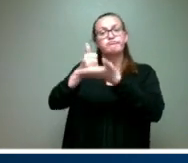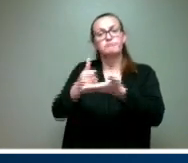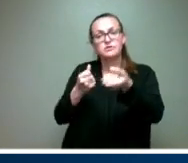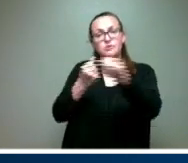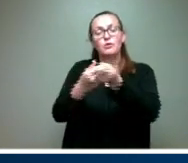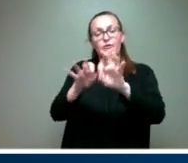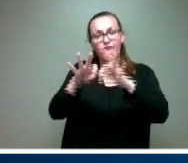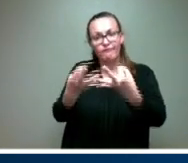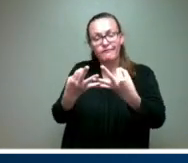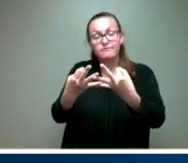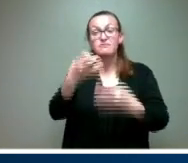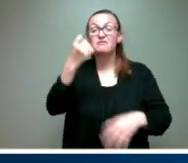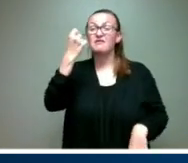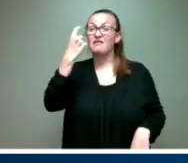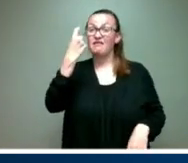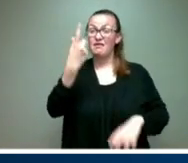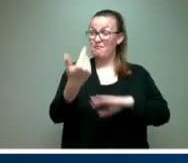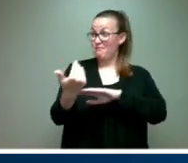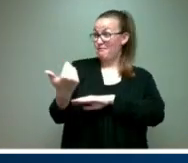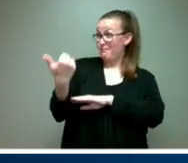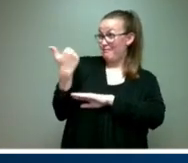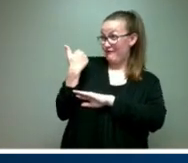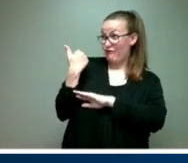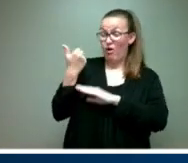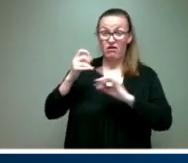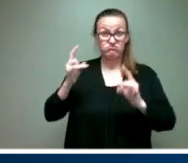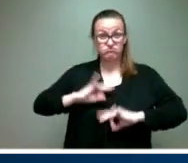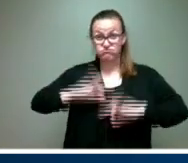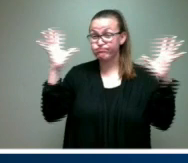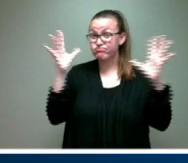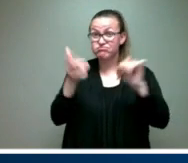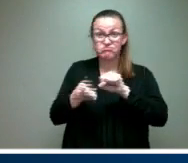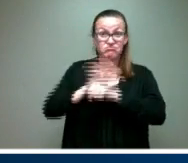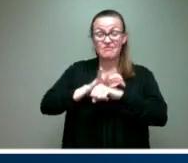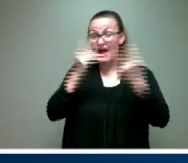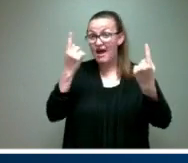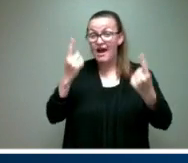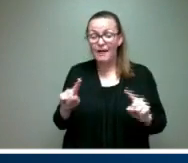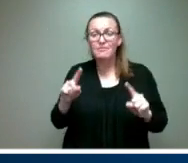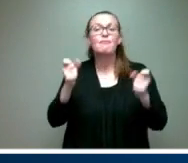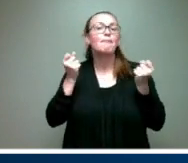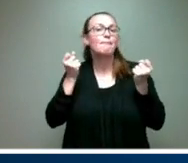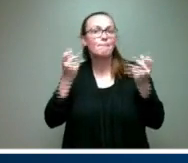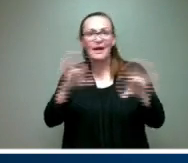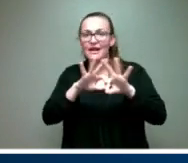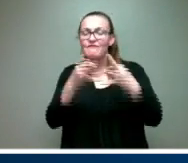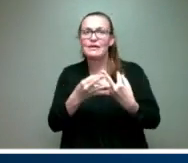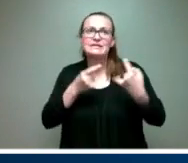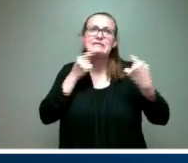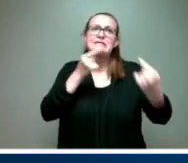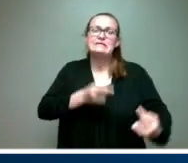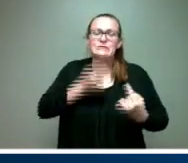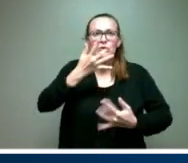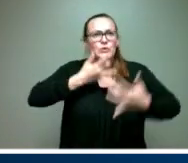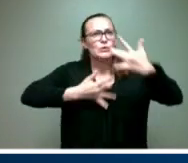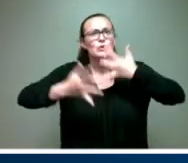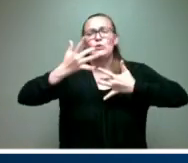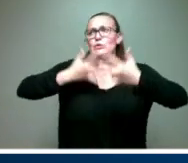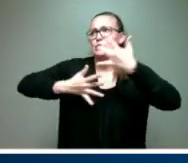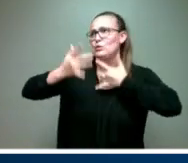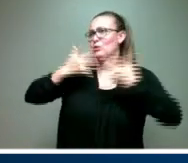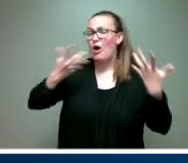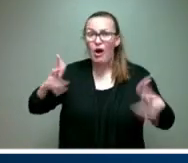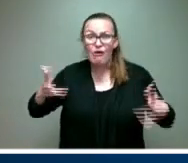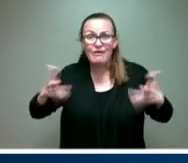families who were struggling before this crisis, and I know that helping students and their families get their basic needs is not a new